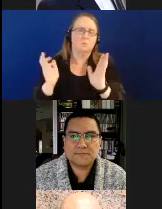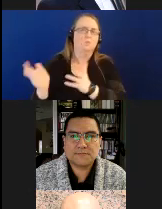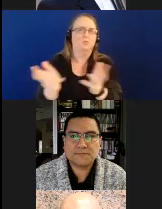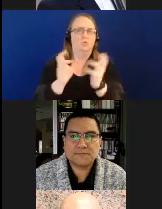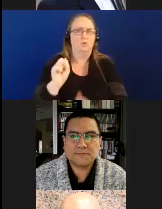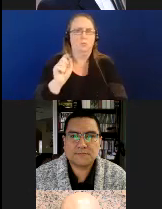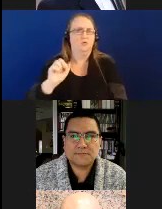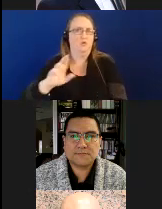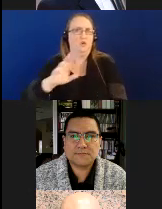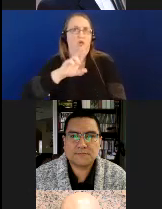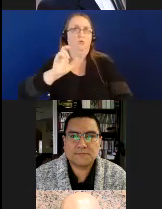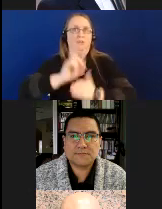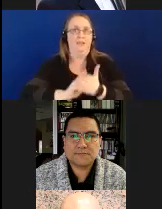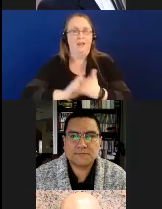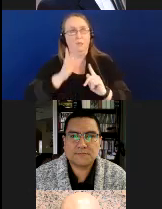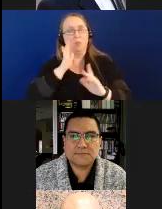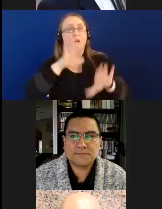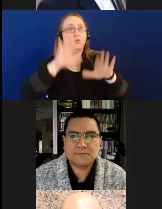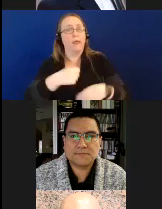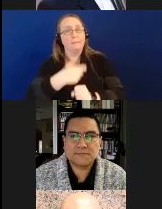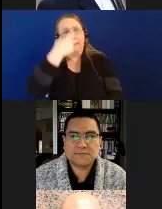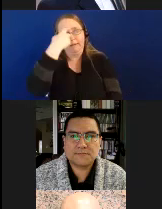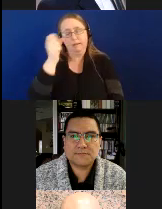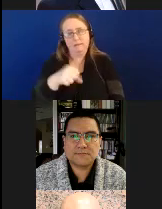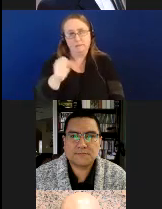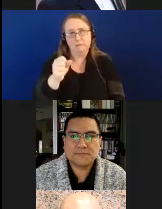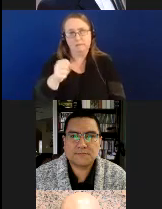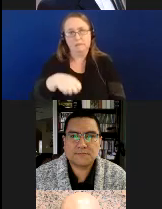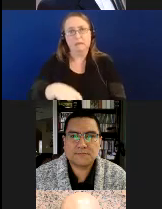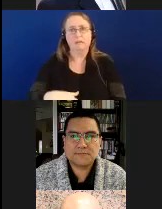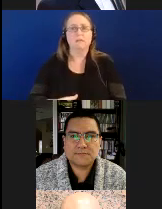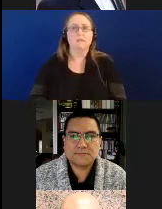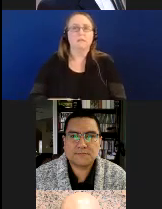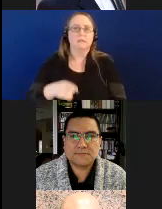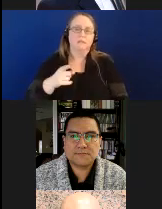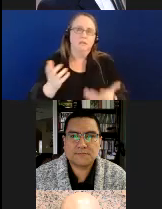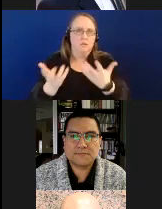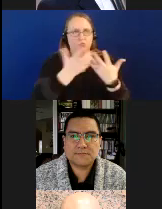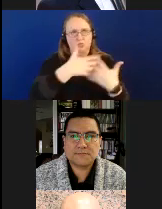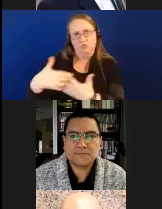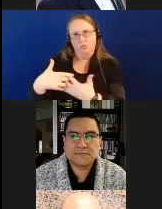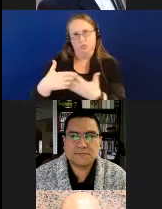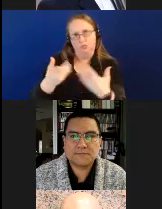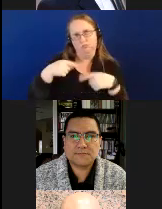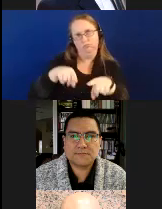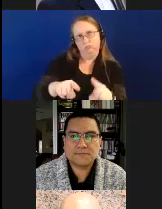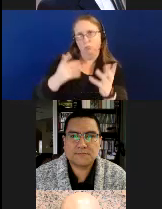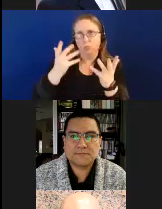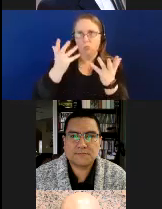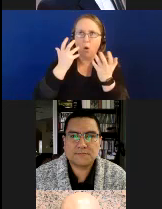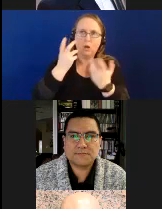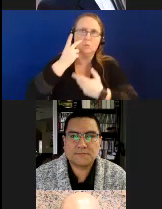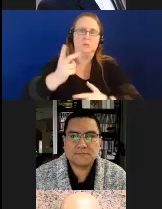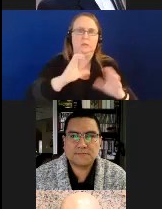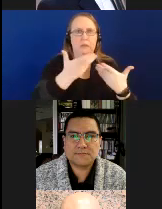we'll hear people say, great, like all these changes make a lot of sense to me. This is, it's aligned to what we're hoping to see, what we want to see in the